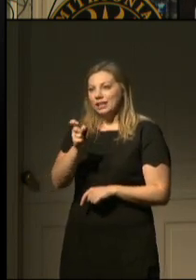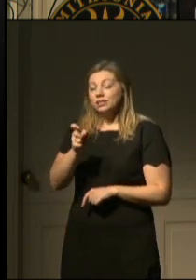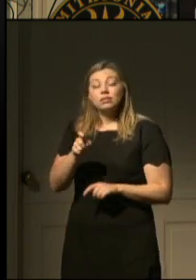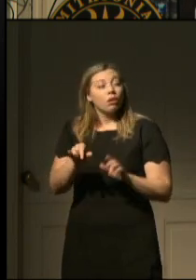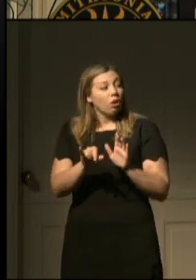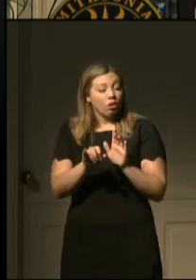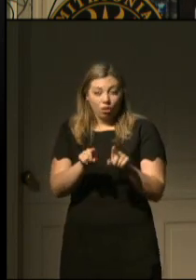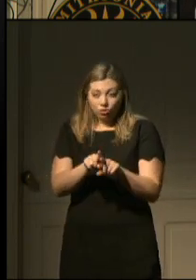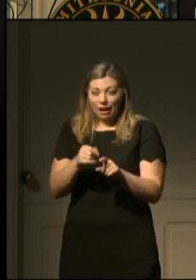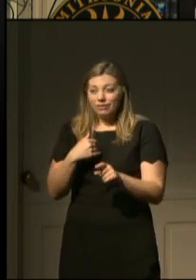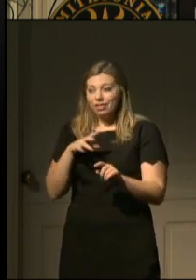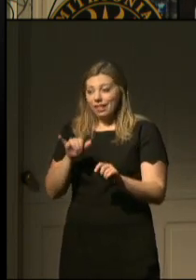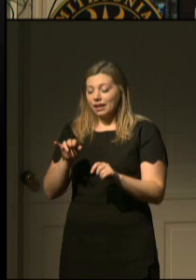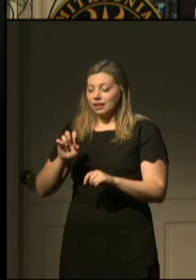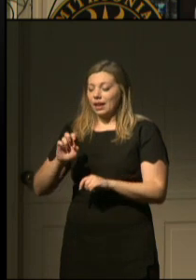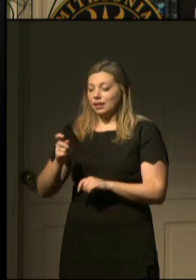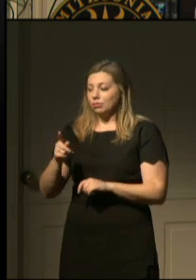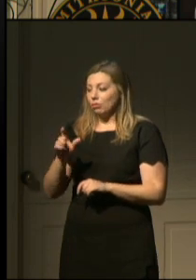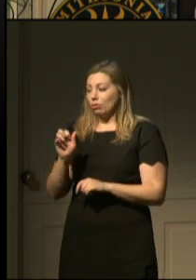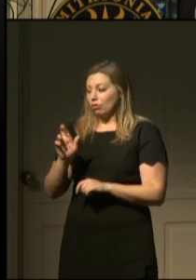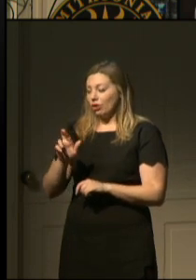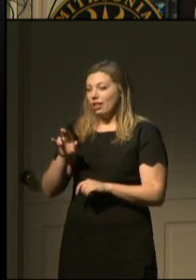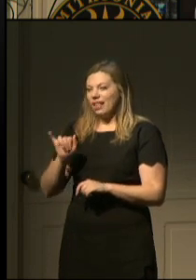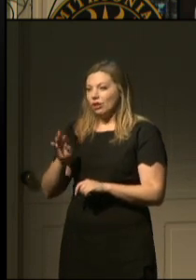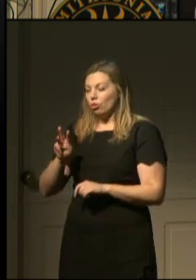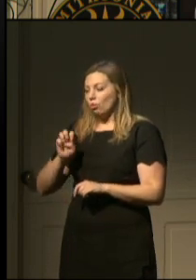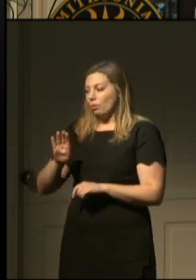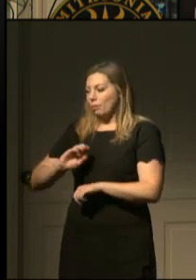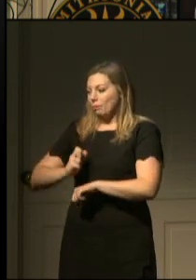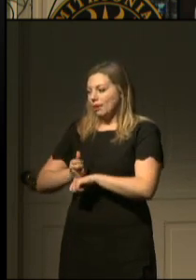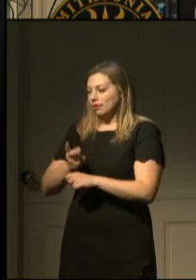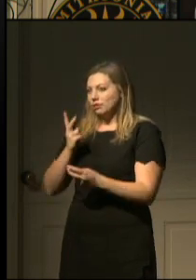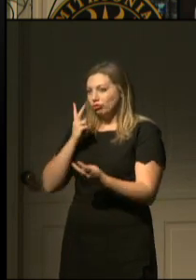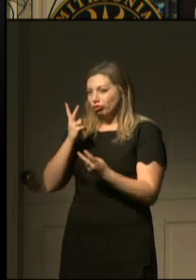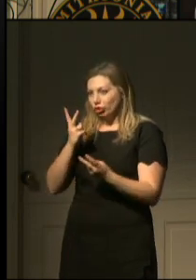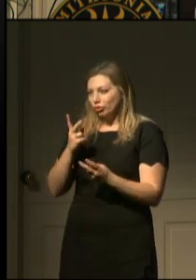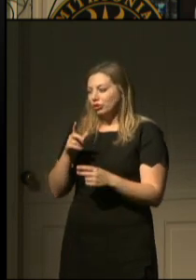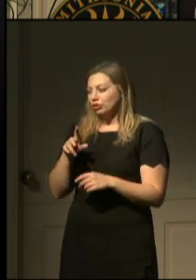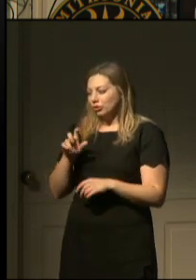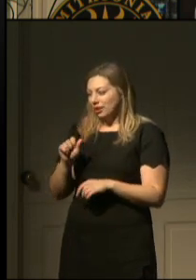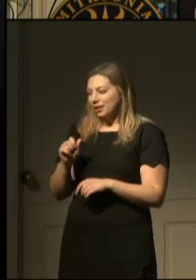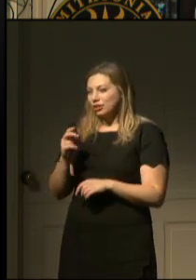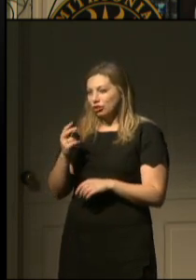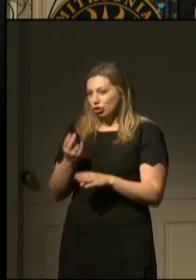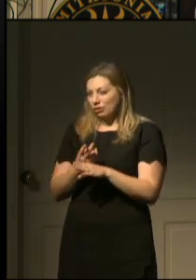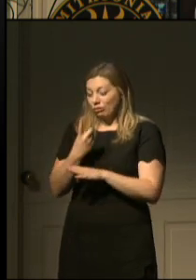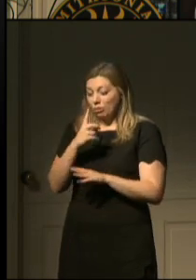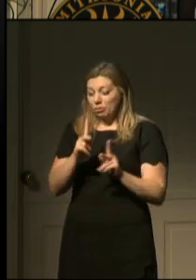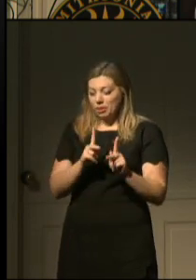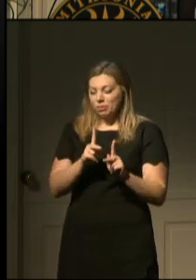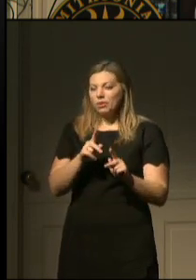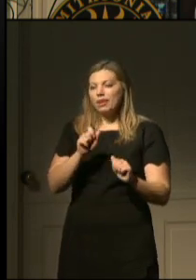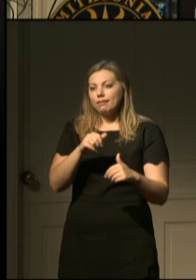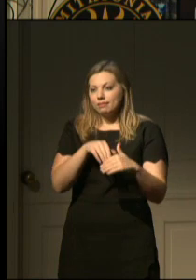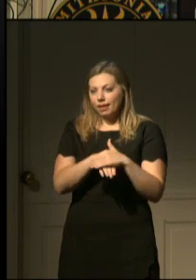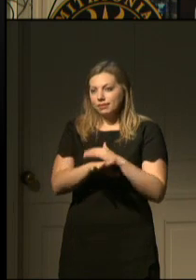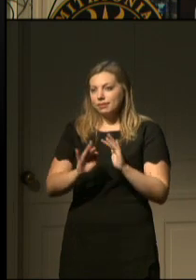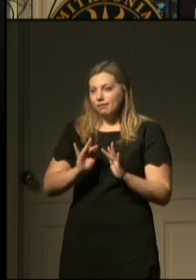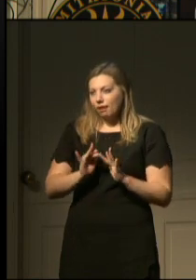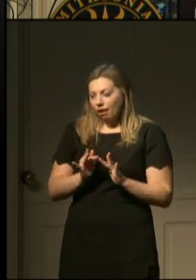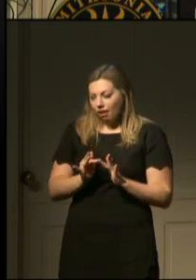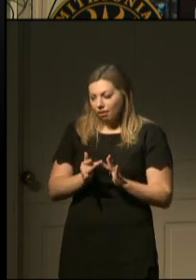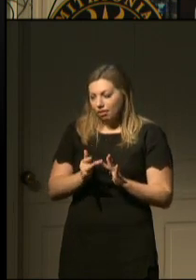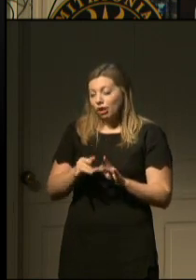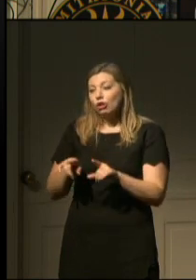viewer, web-based viewer that is used for people to access it online. And also there's a